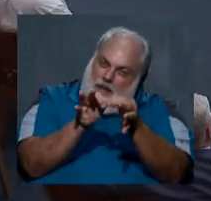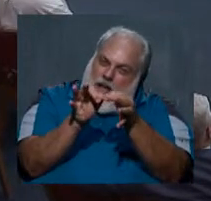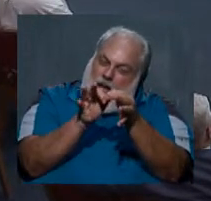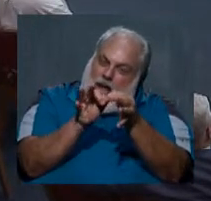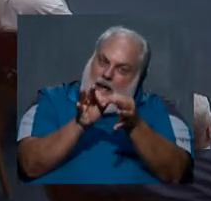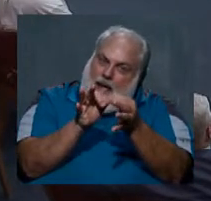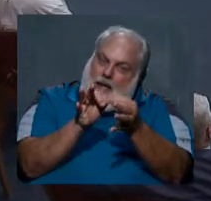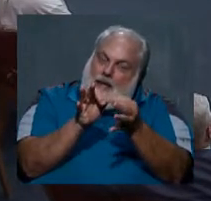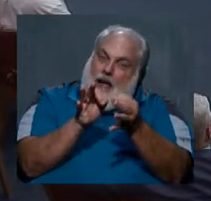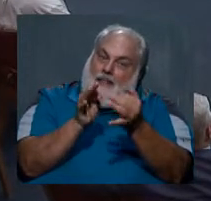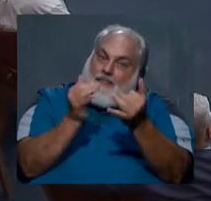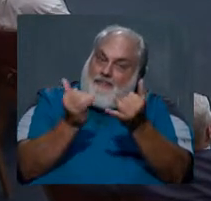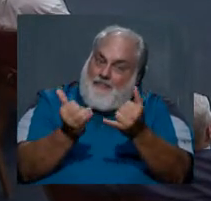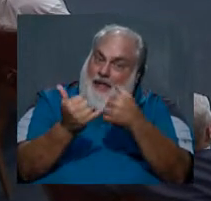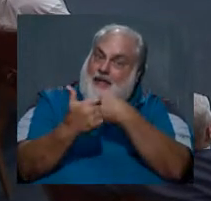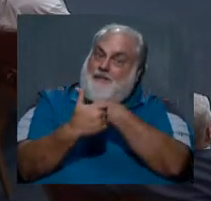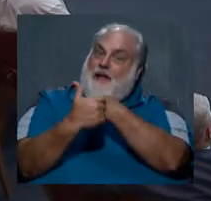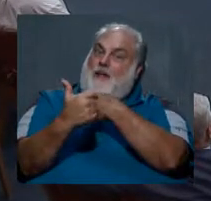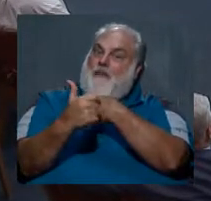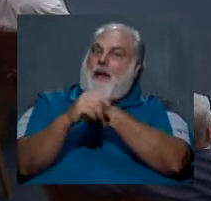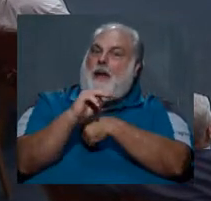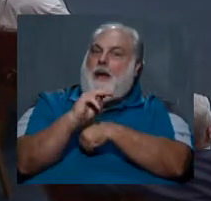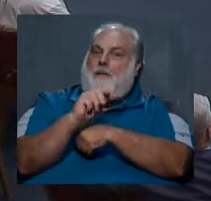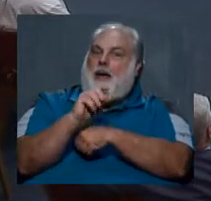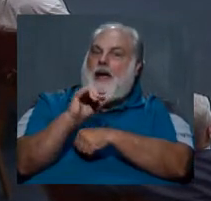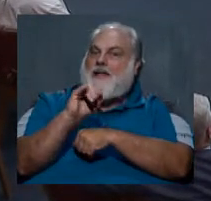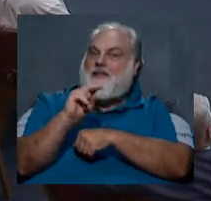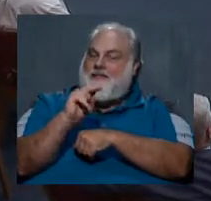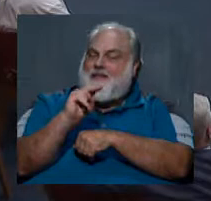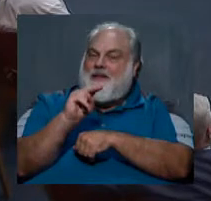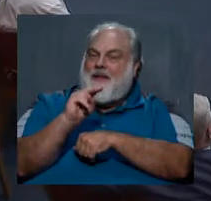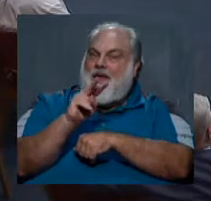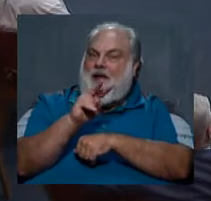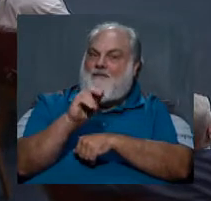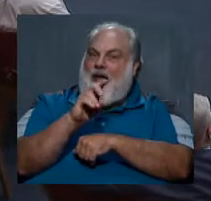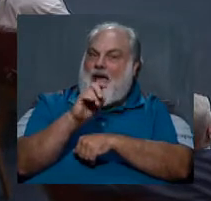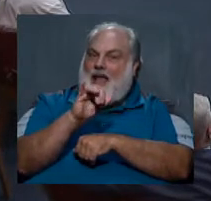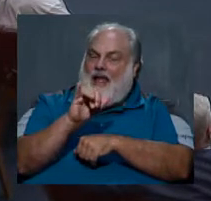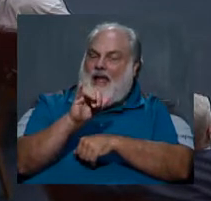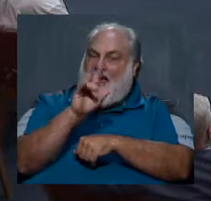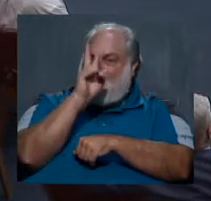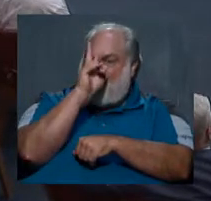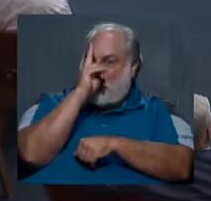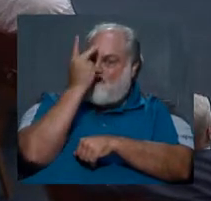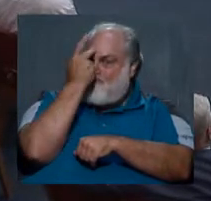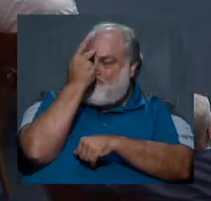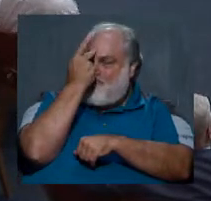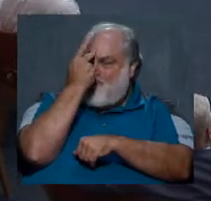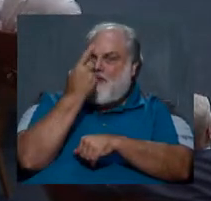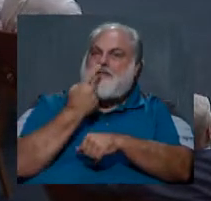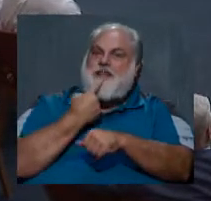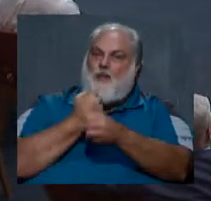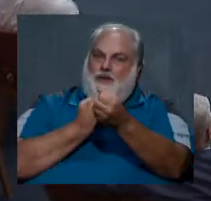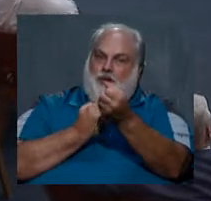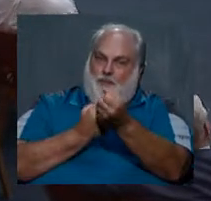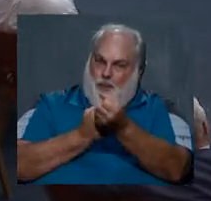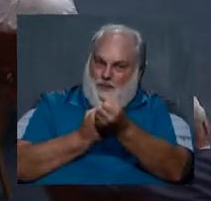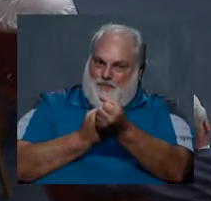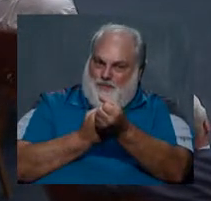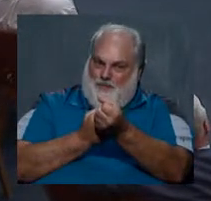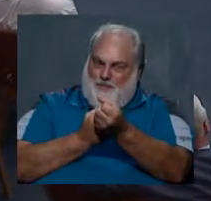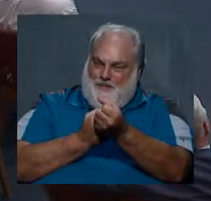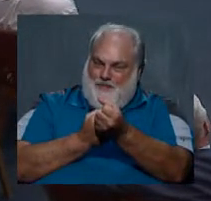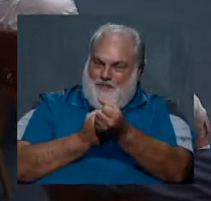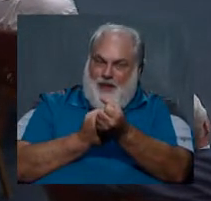So at this point, Madison Valley is pleased with what they've done. We just want to reiterate that when this